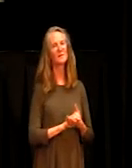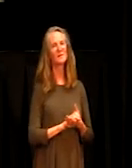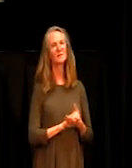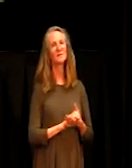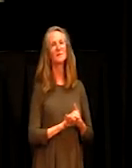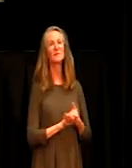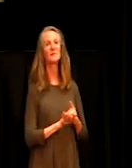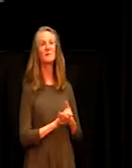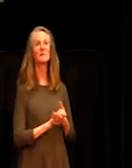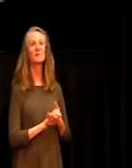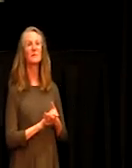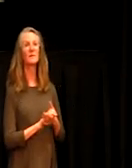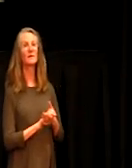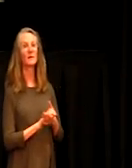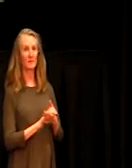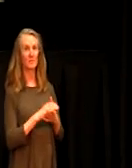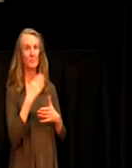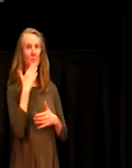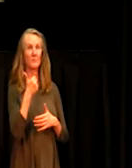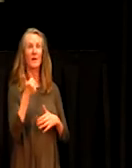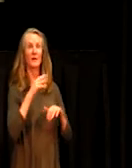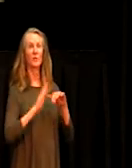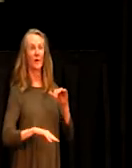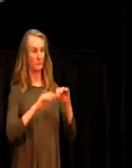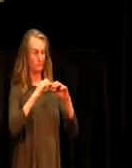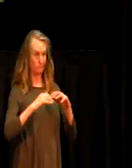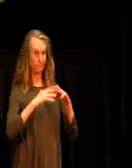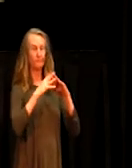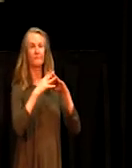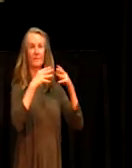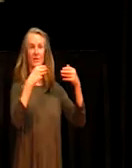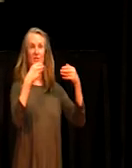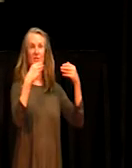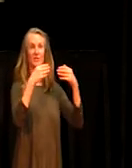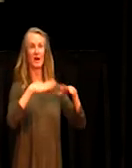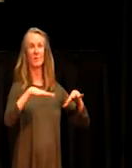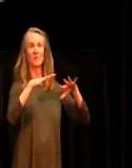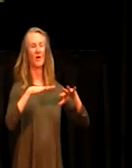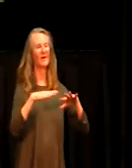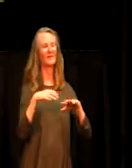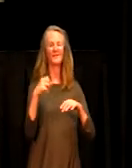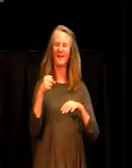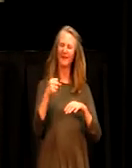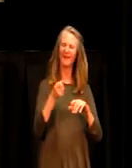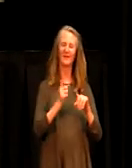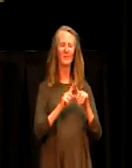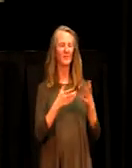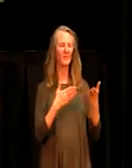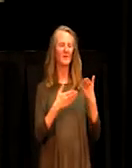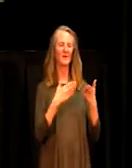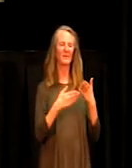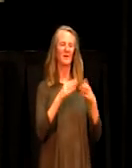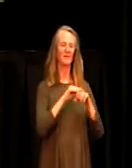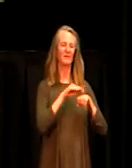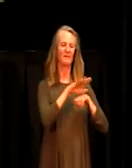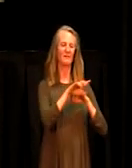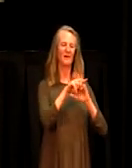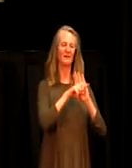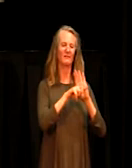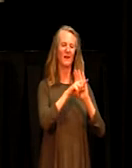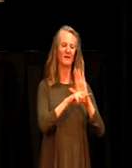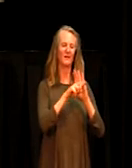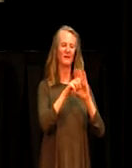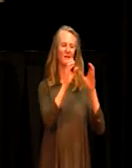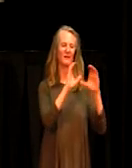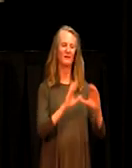It beats having a shopping mall. right, but it might have alternative effects on the climate